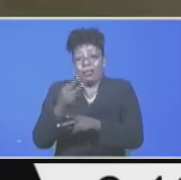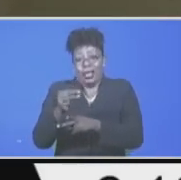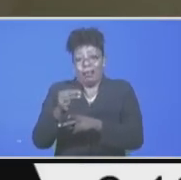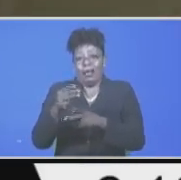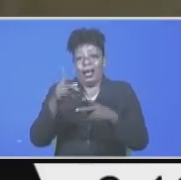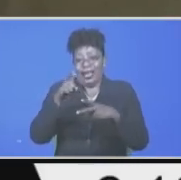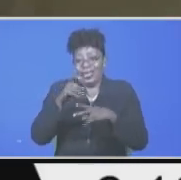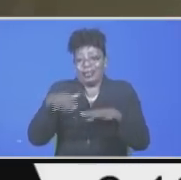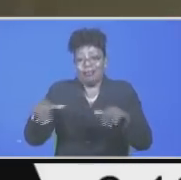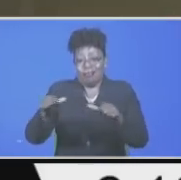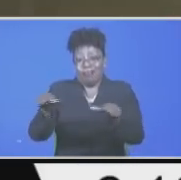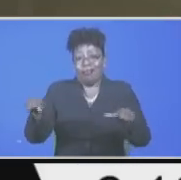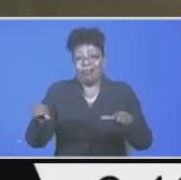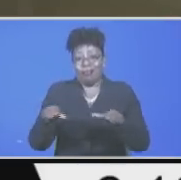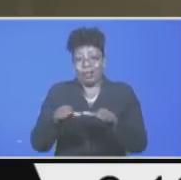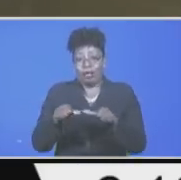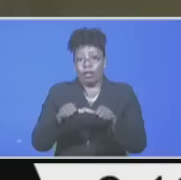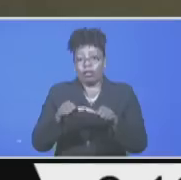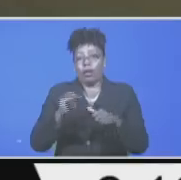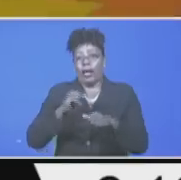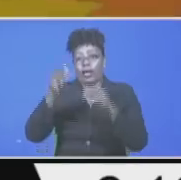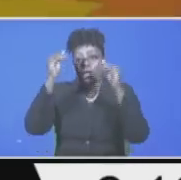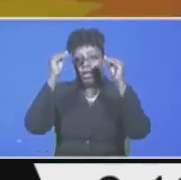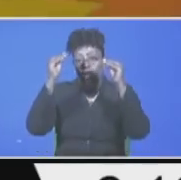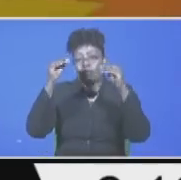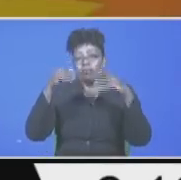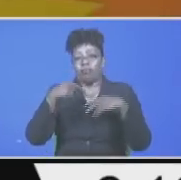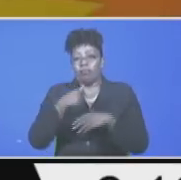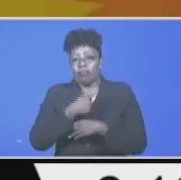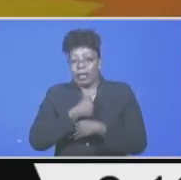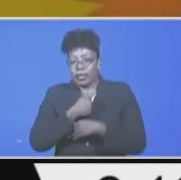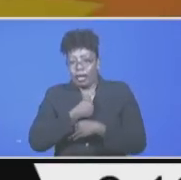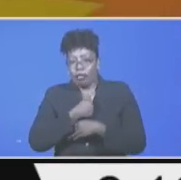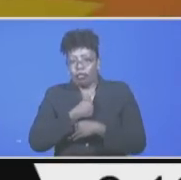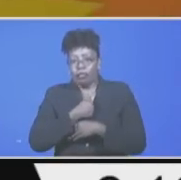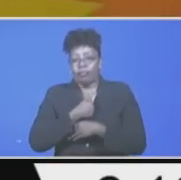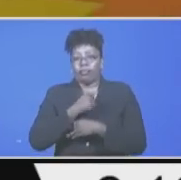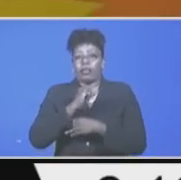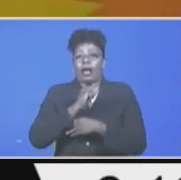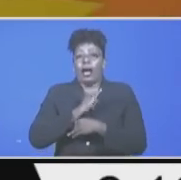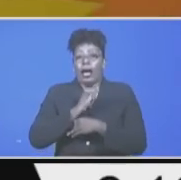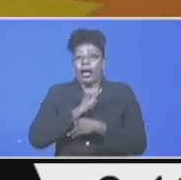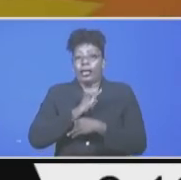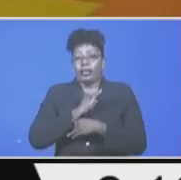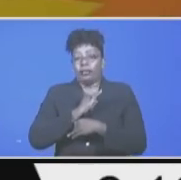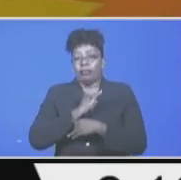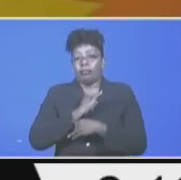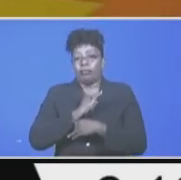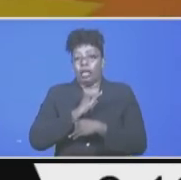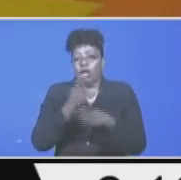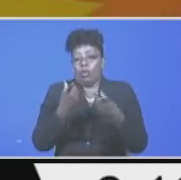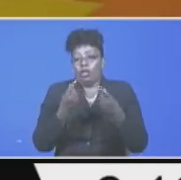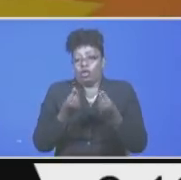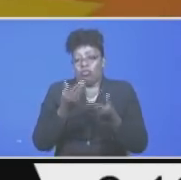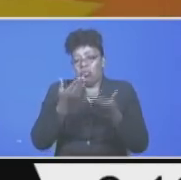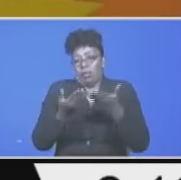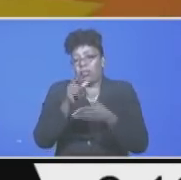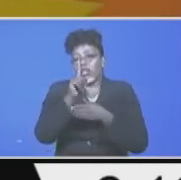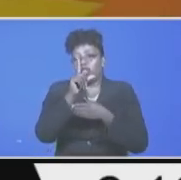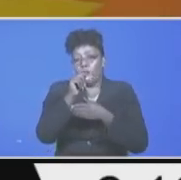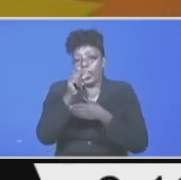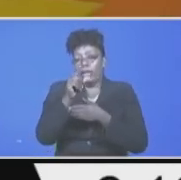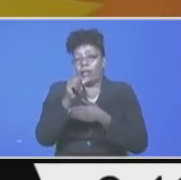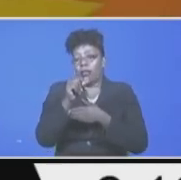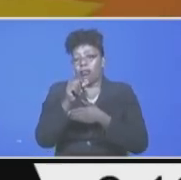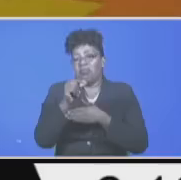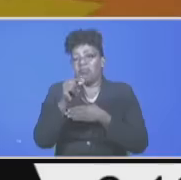space. So I have thought that with myself, I at least do about 20 pieces of costume just